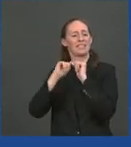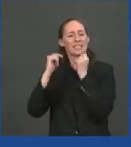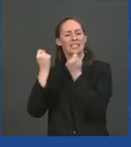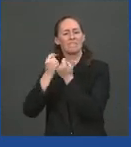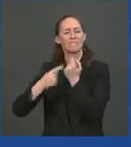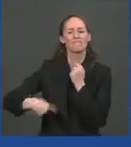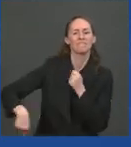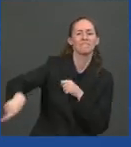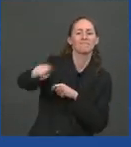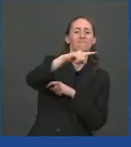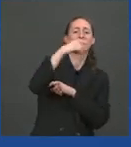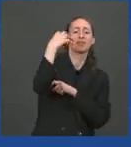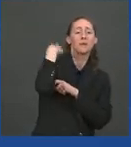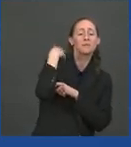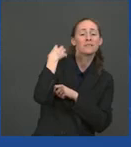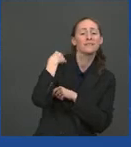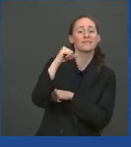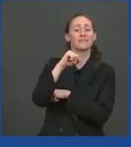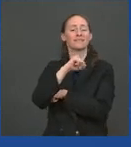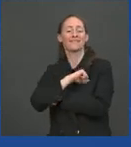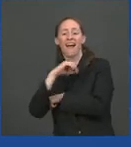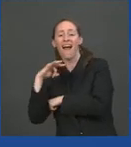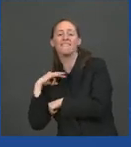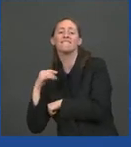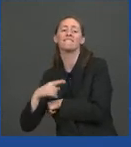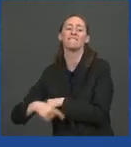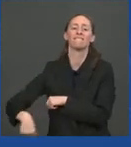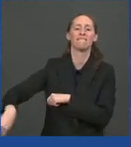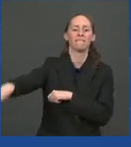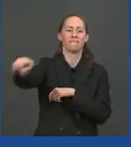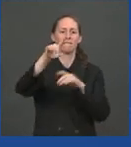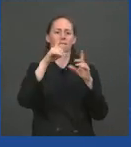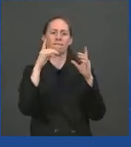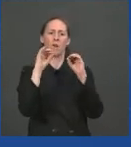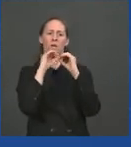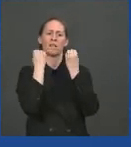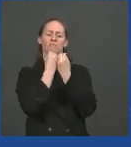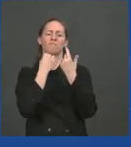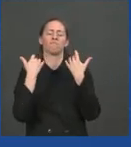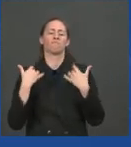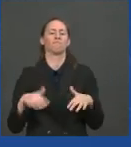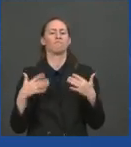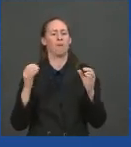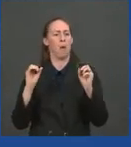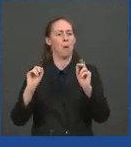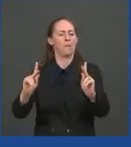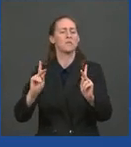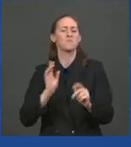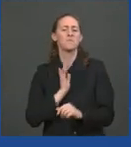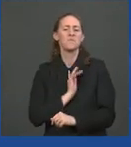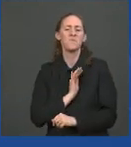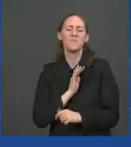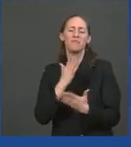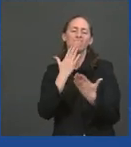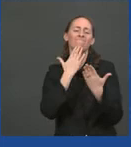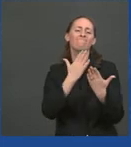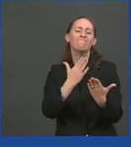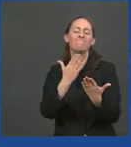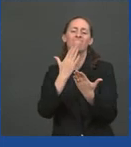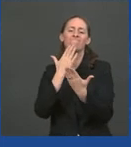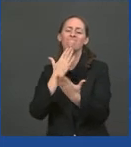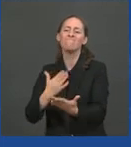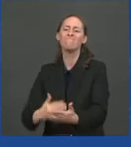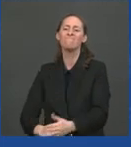organization, we are very grateful for this opportunity. You know, a kid from Sepolia,